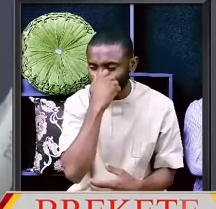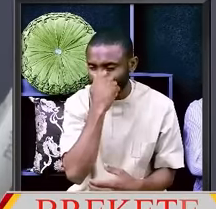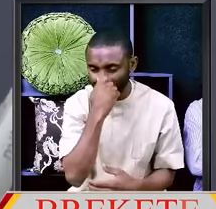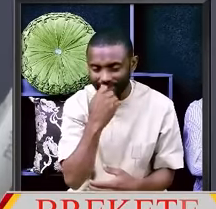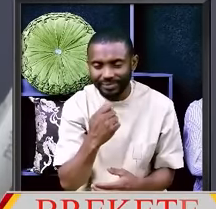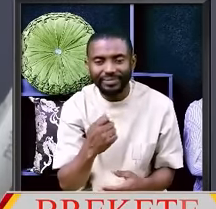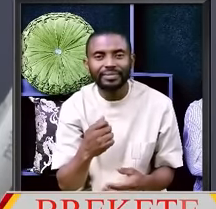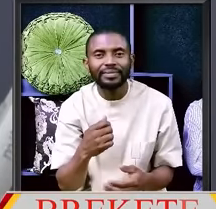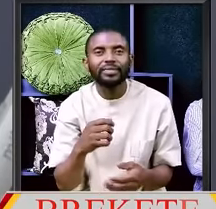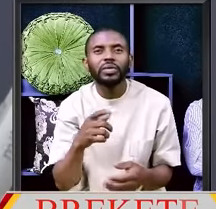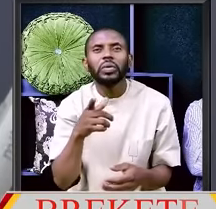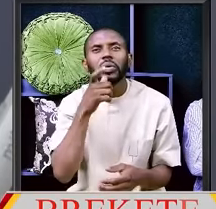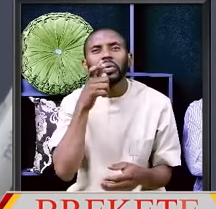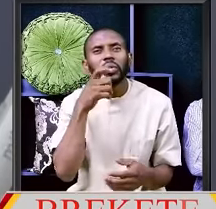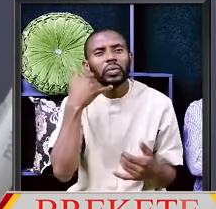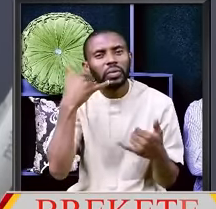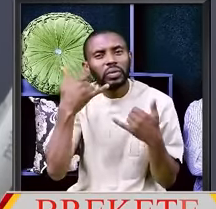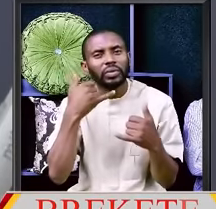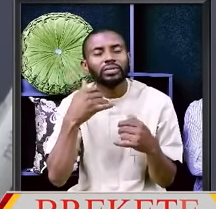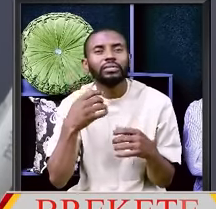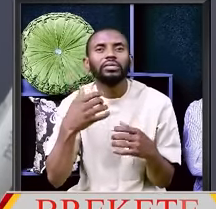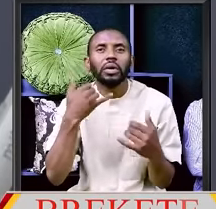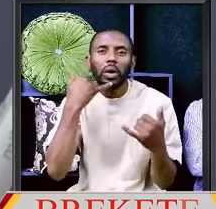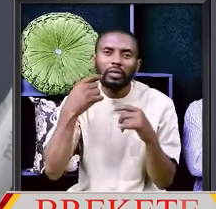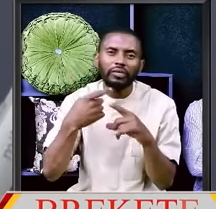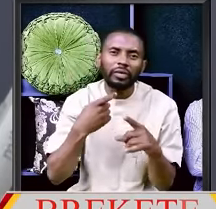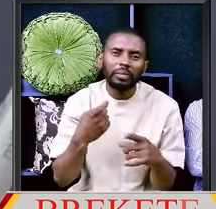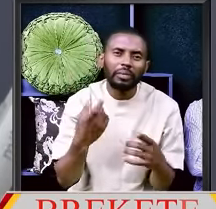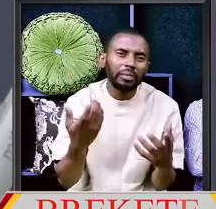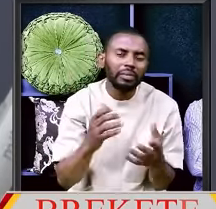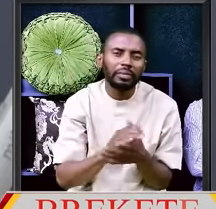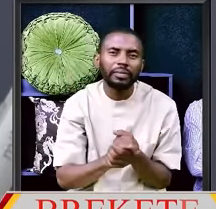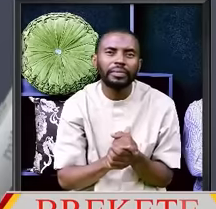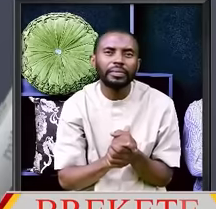Good morning, sir. Yes, now who me and I'm Devano, where you Devano from?